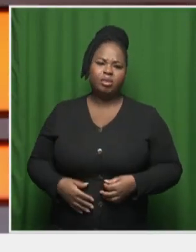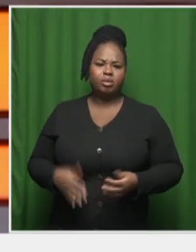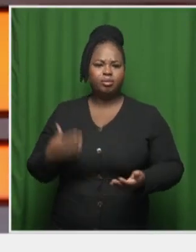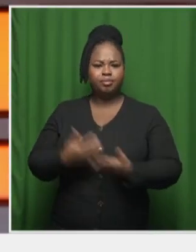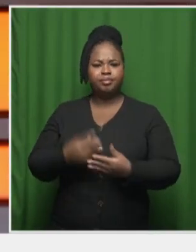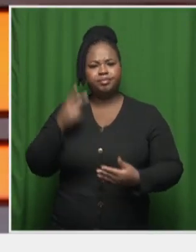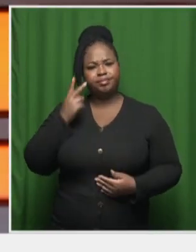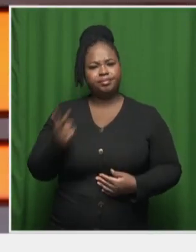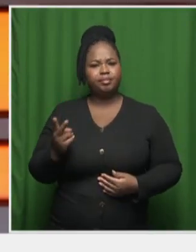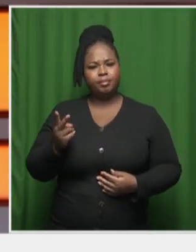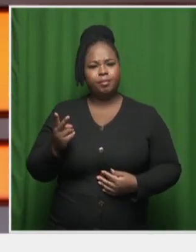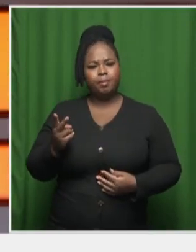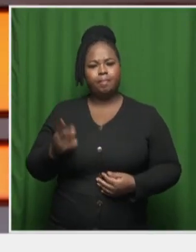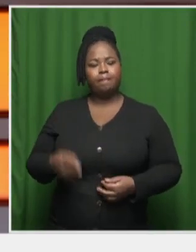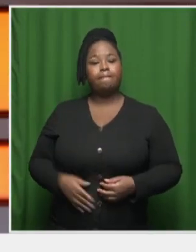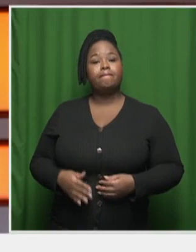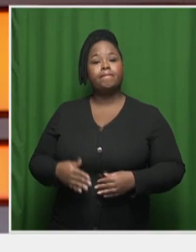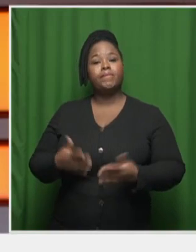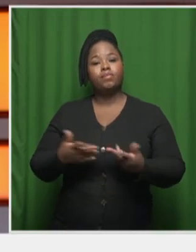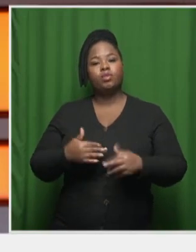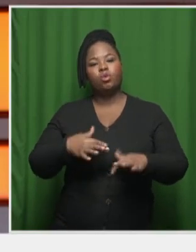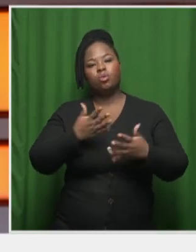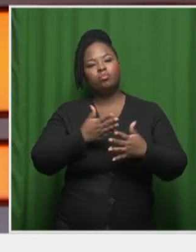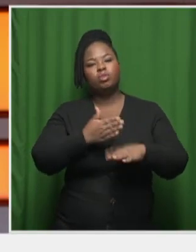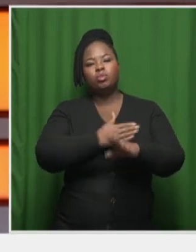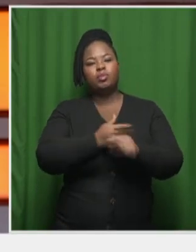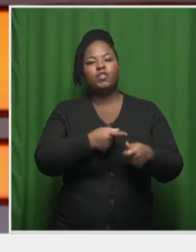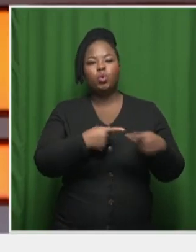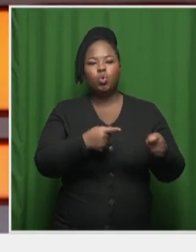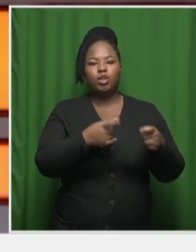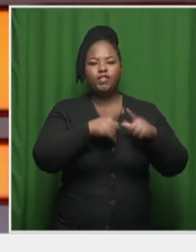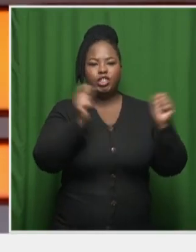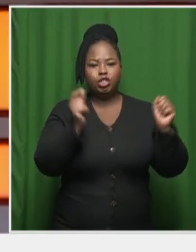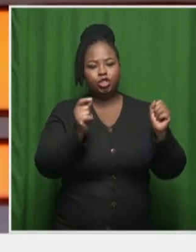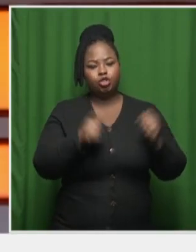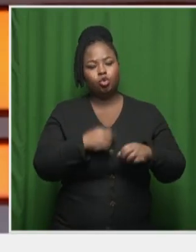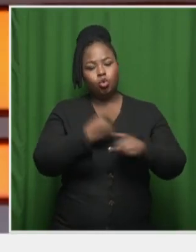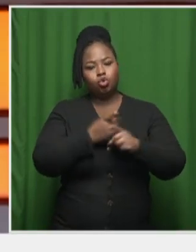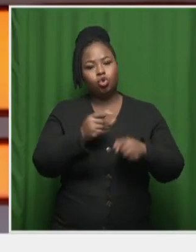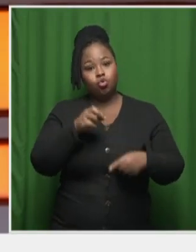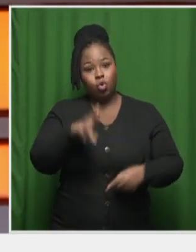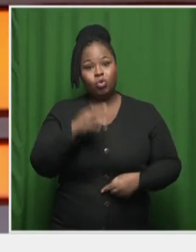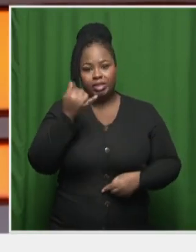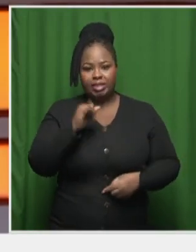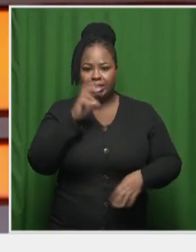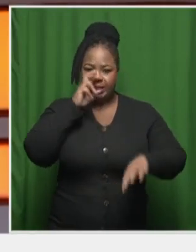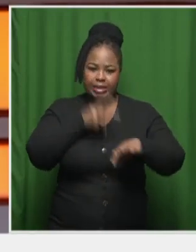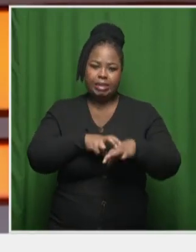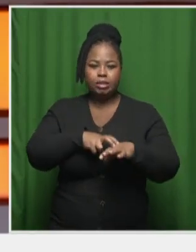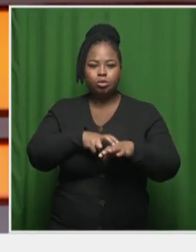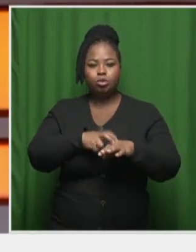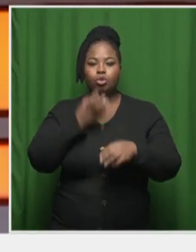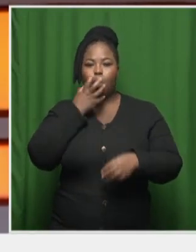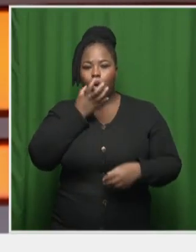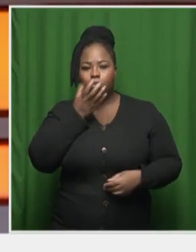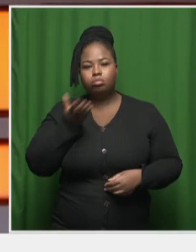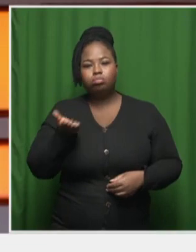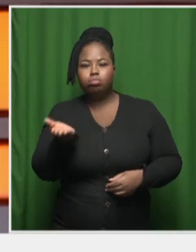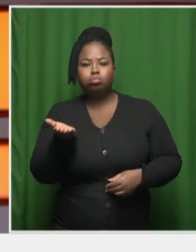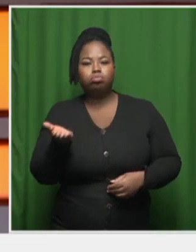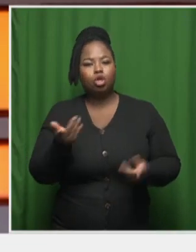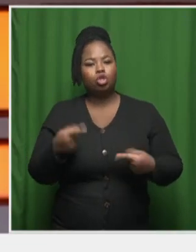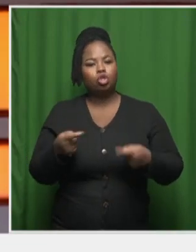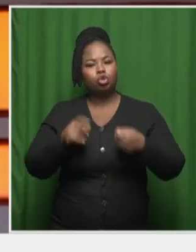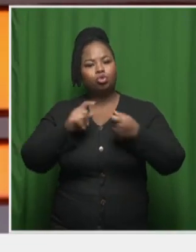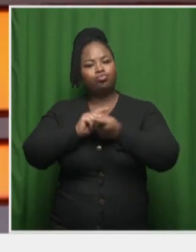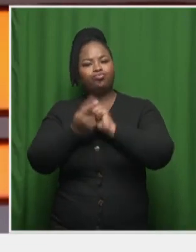see from pre-cooked finished products down to raw products that still needs to be turned into, or you as a cook at